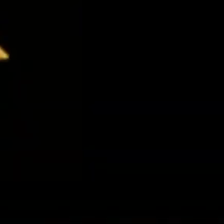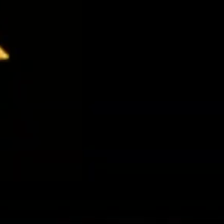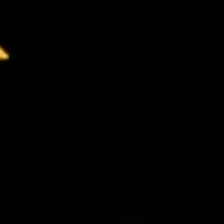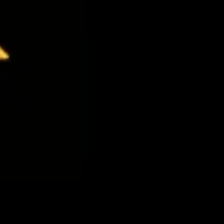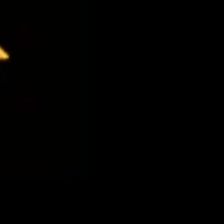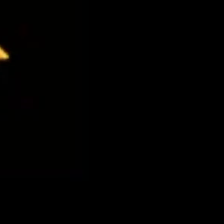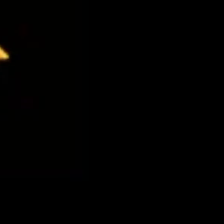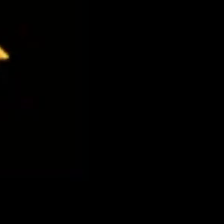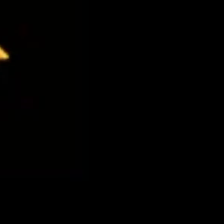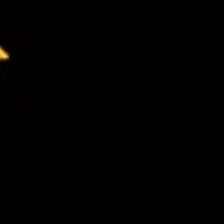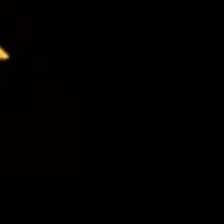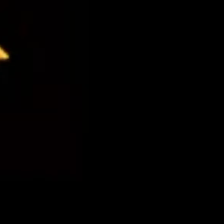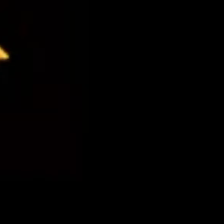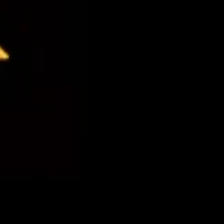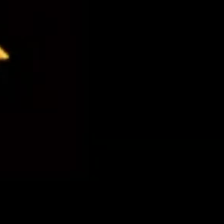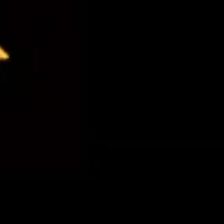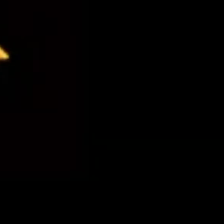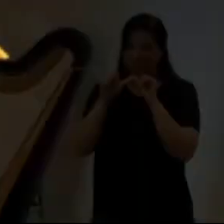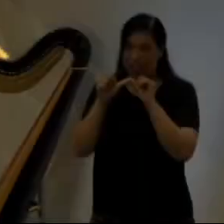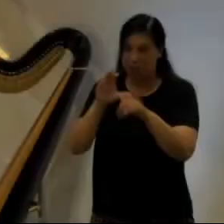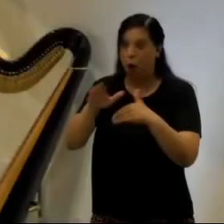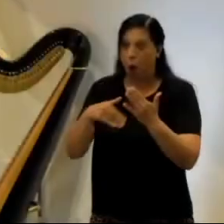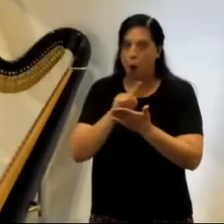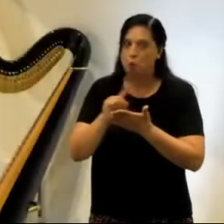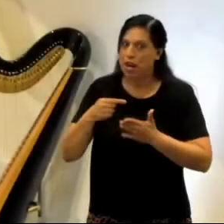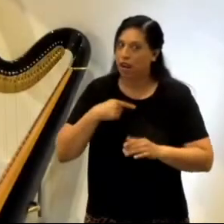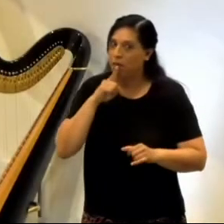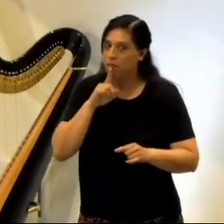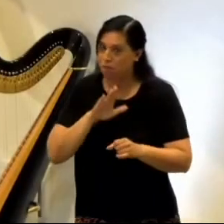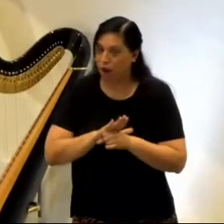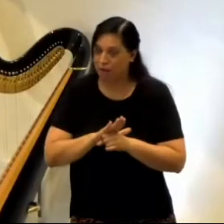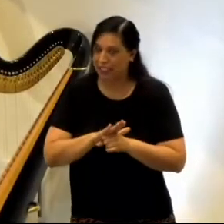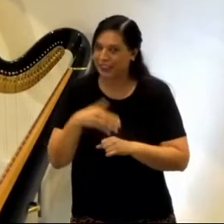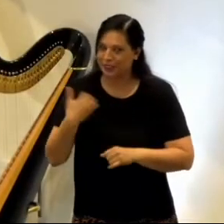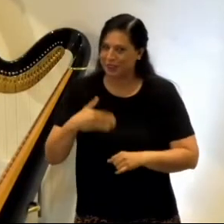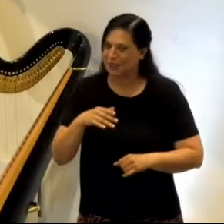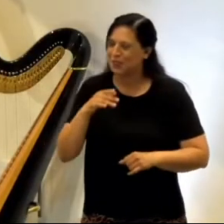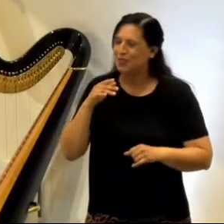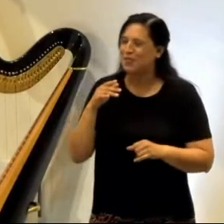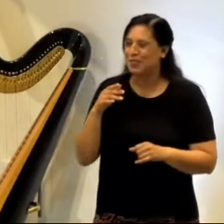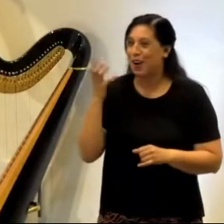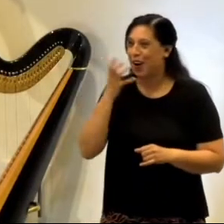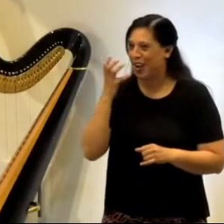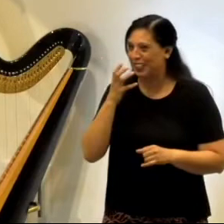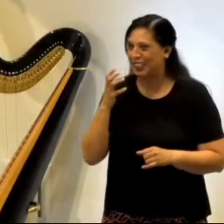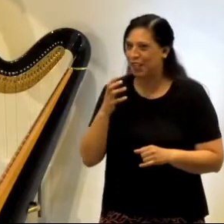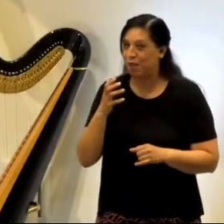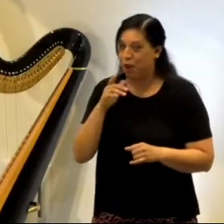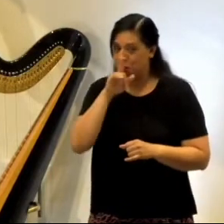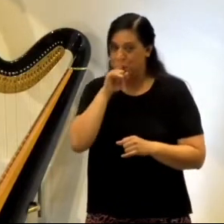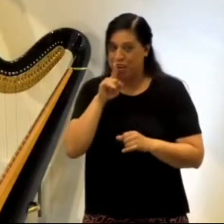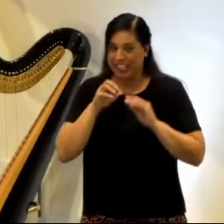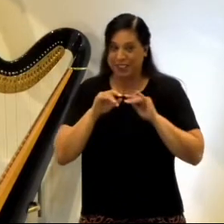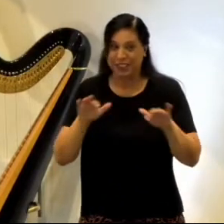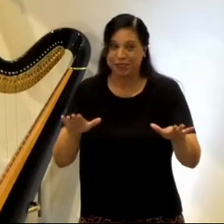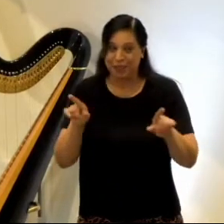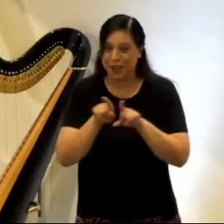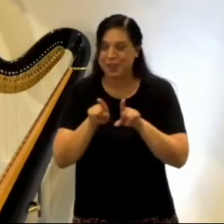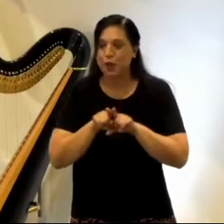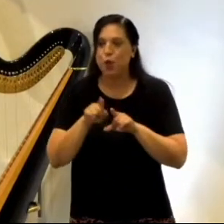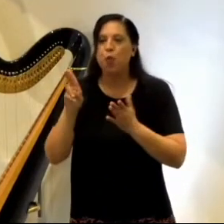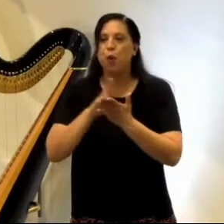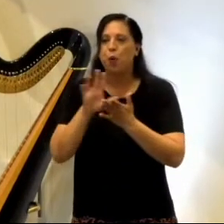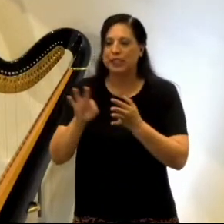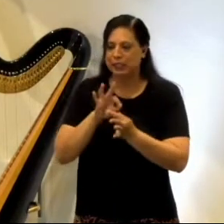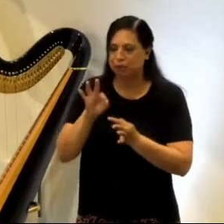And she'll be like that all week, I guarantee you. It's just awesome. And it's contagious, too. The Holy Spirit's working in and